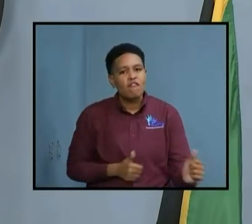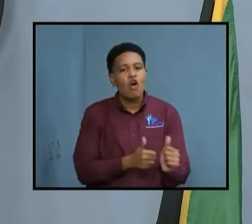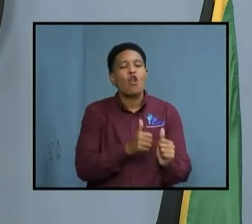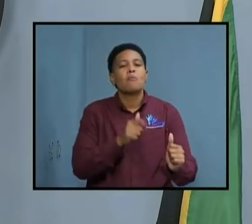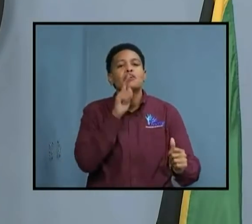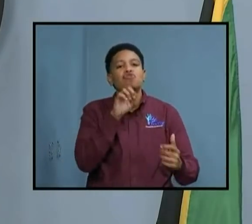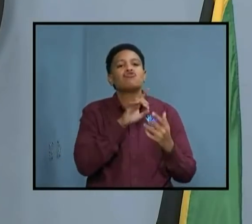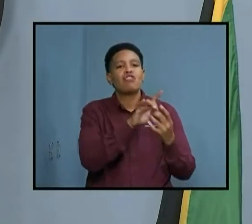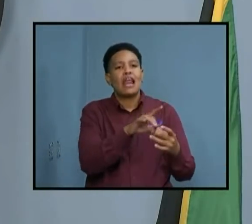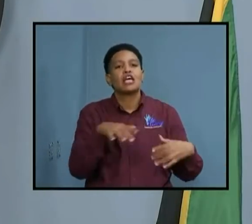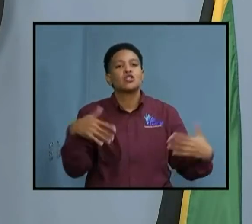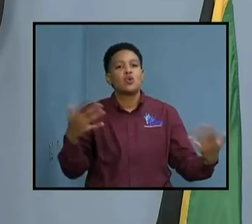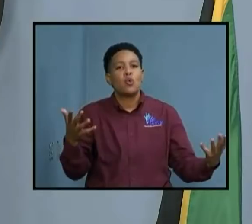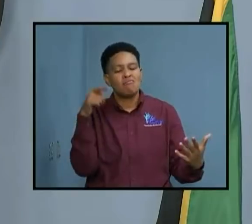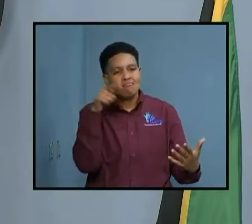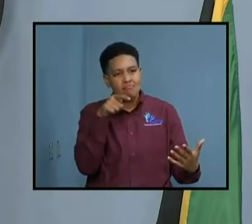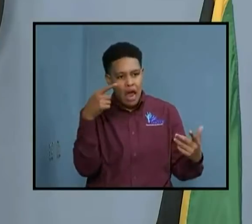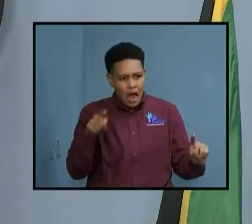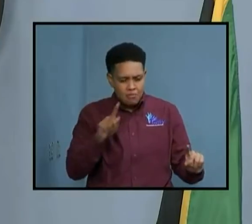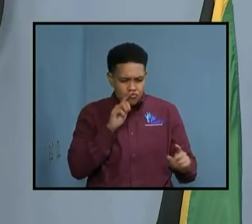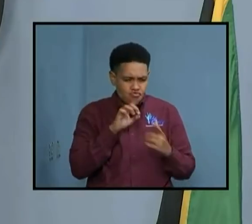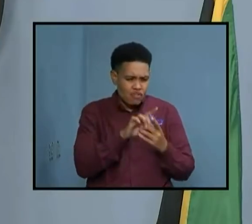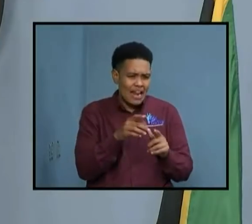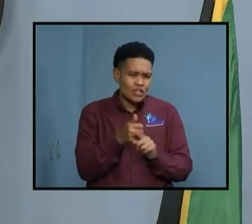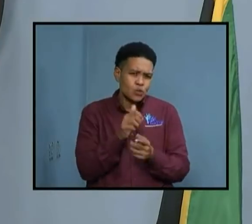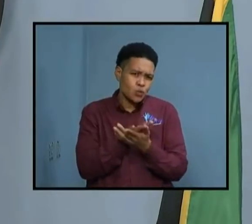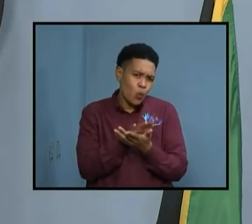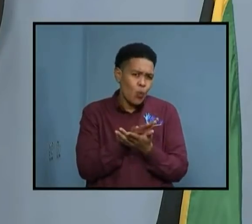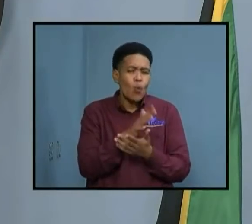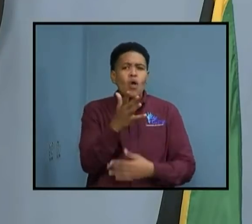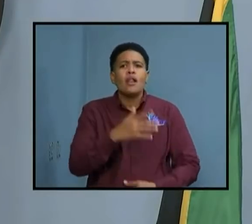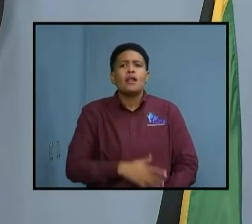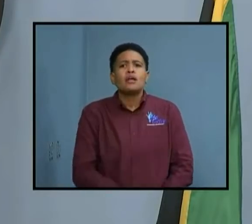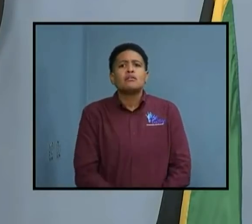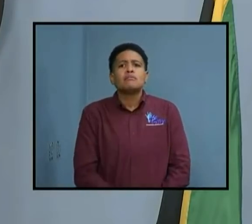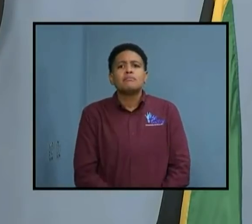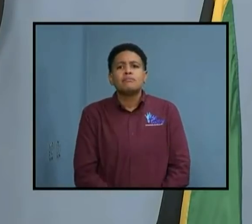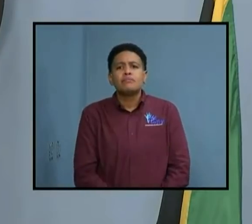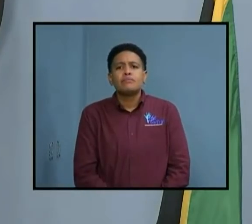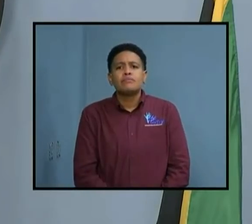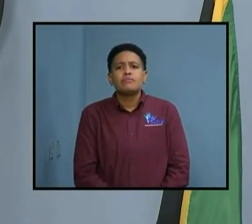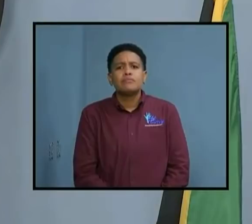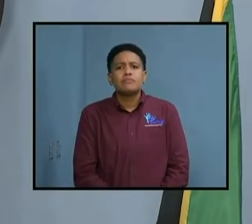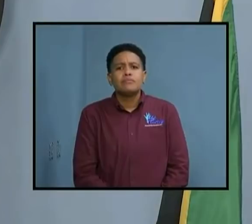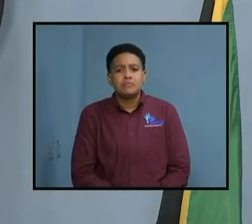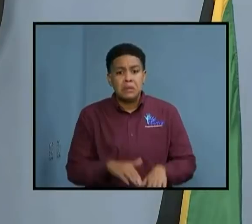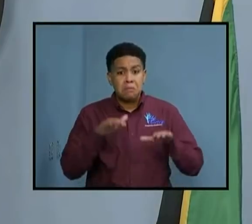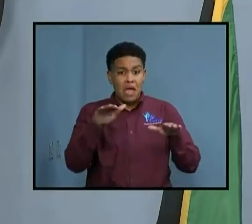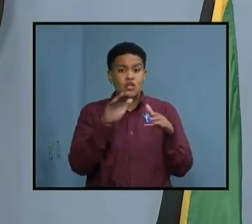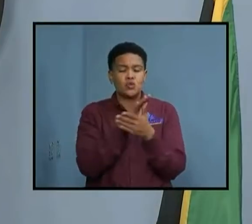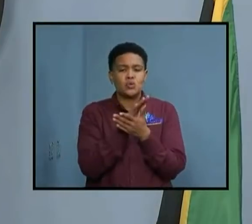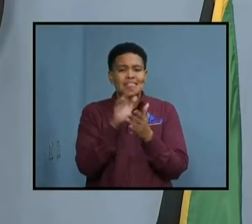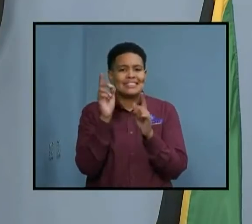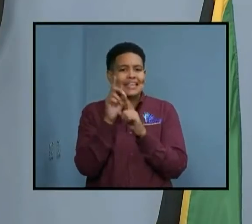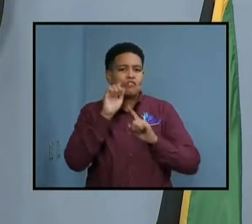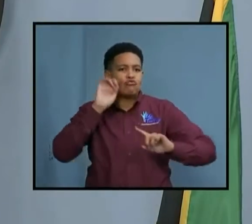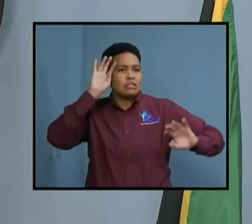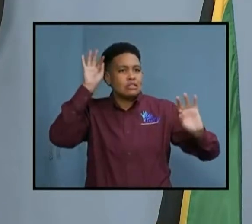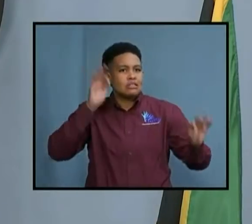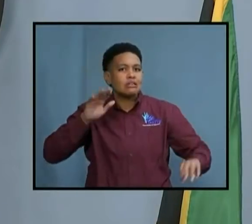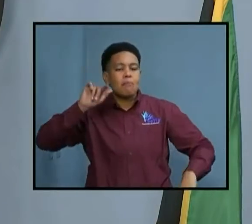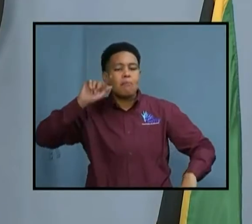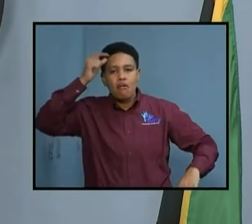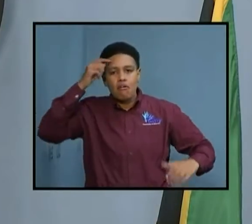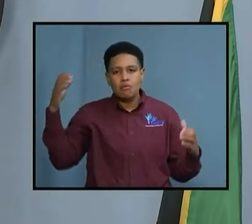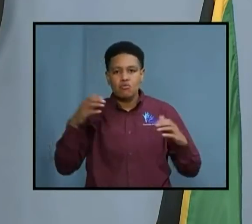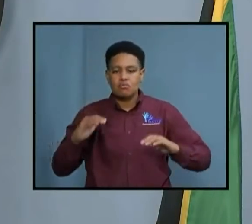as it relates to that. As it relates to school, obviously the back-to-school dates are decided on by the